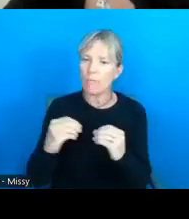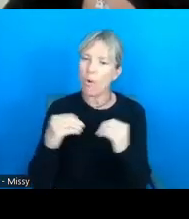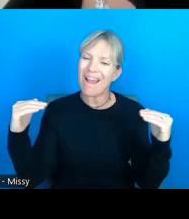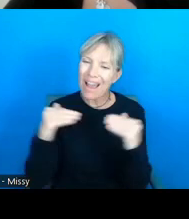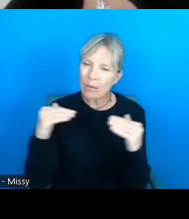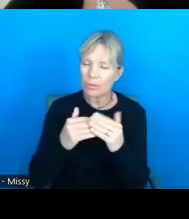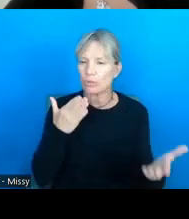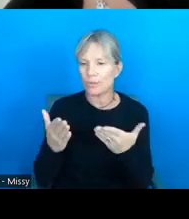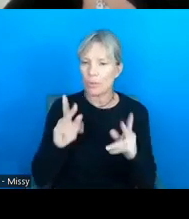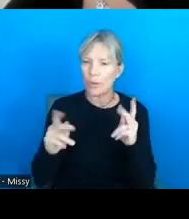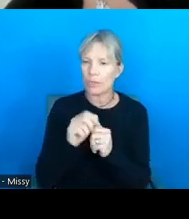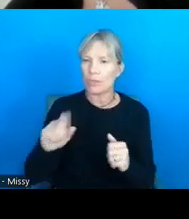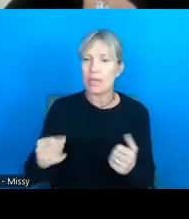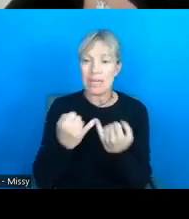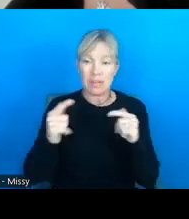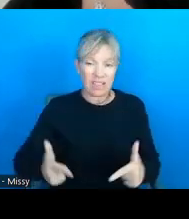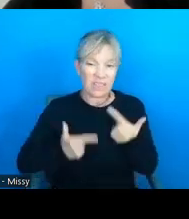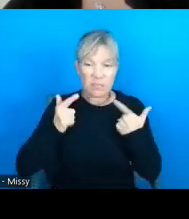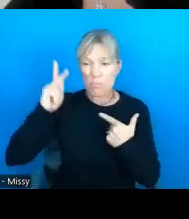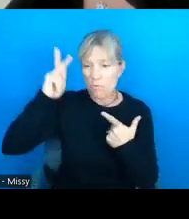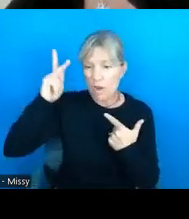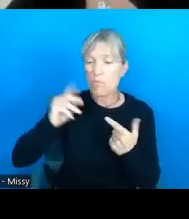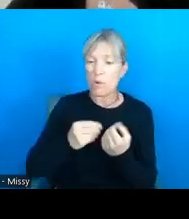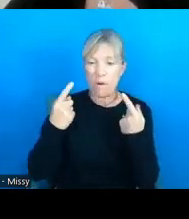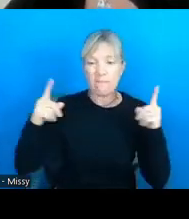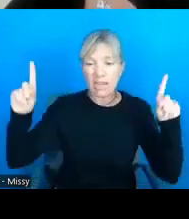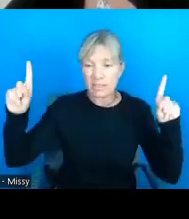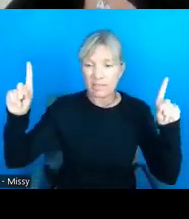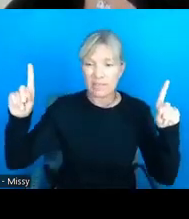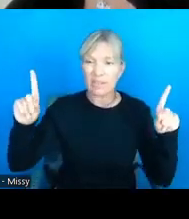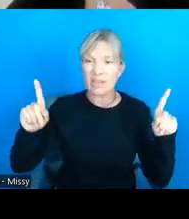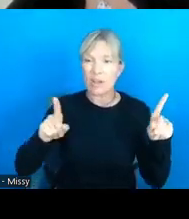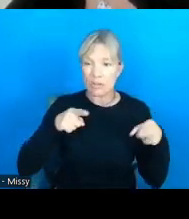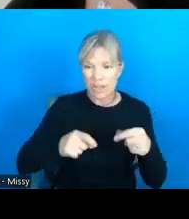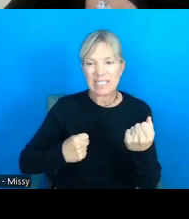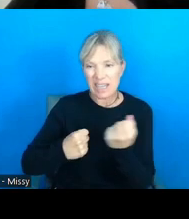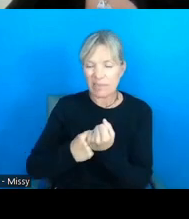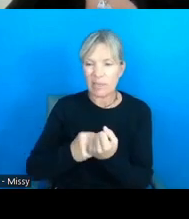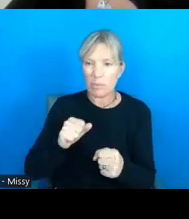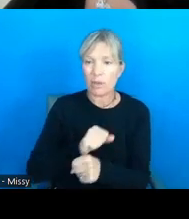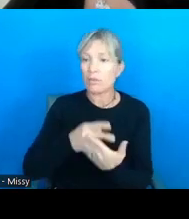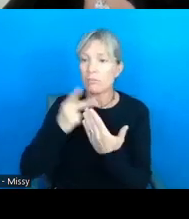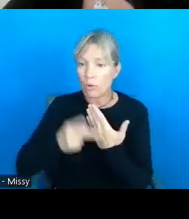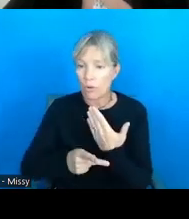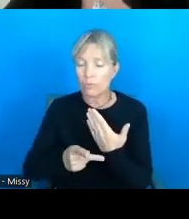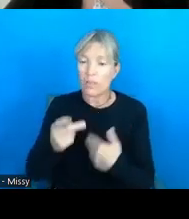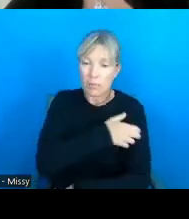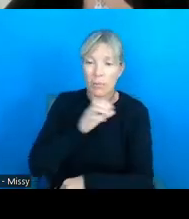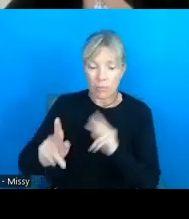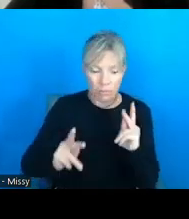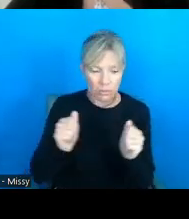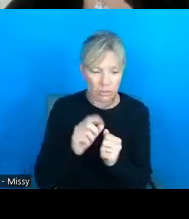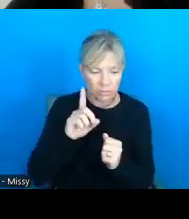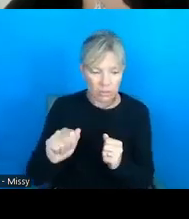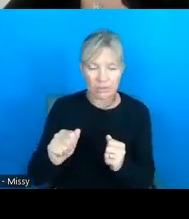disabilities. The independent living movement will be more effective in its advocacy work, and the programs that empower people with disabilities to